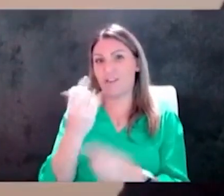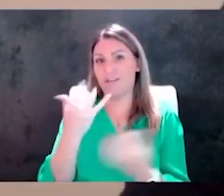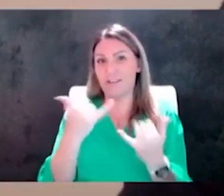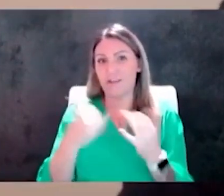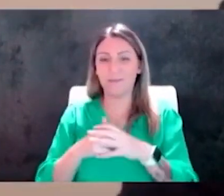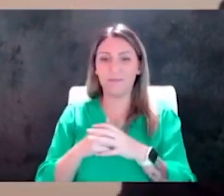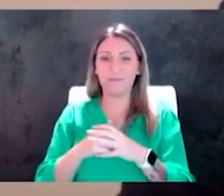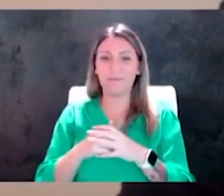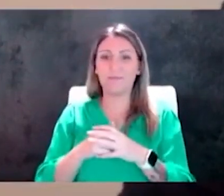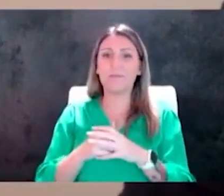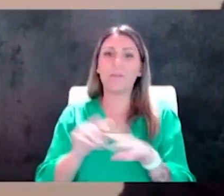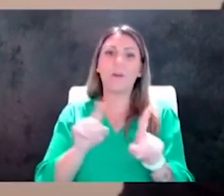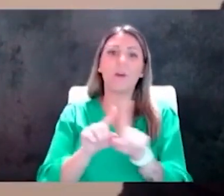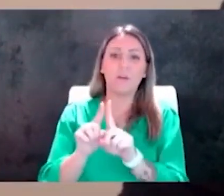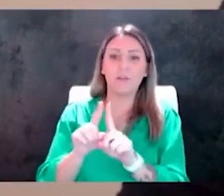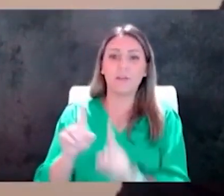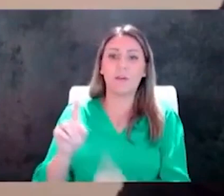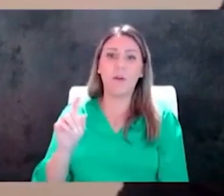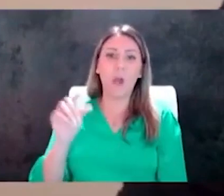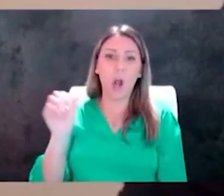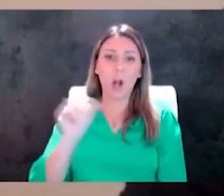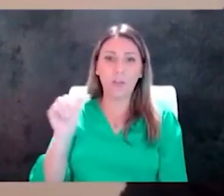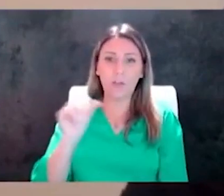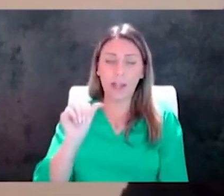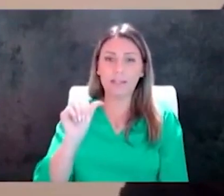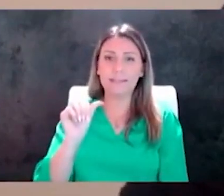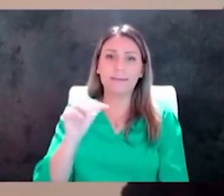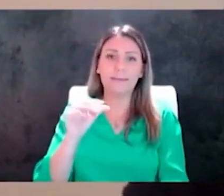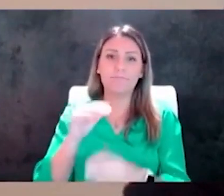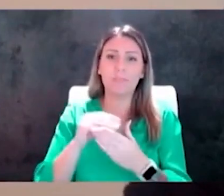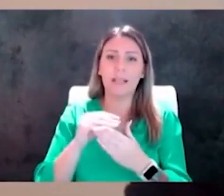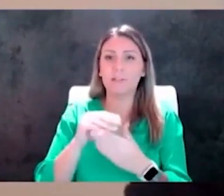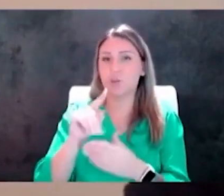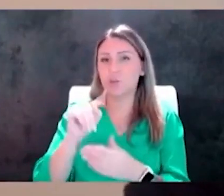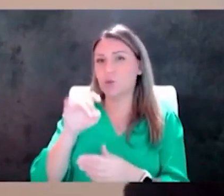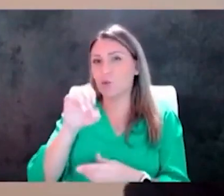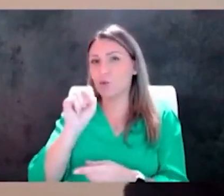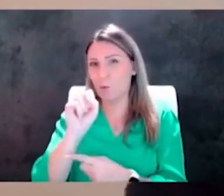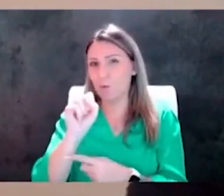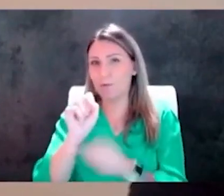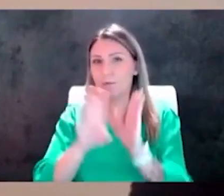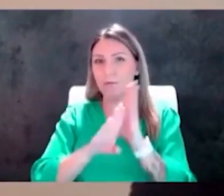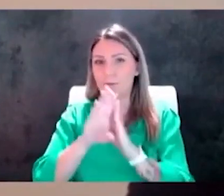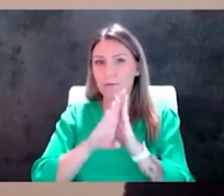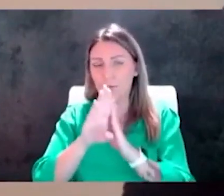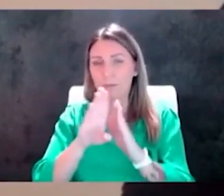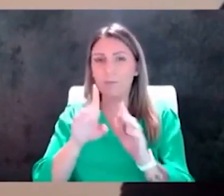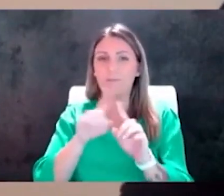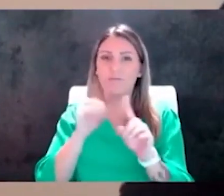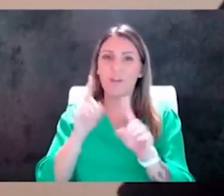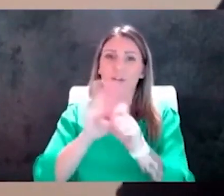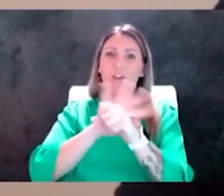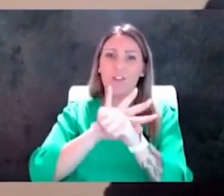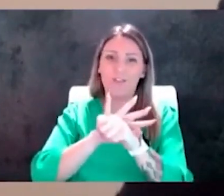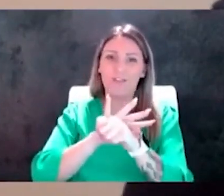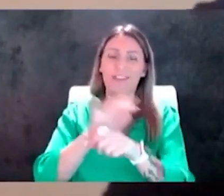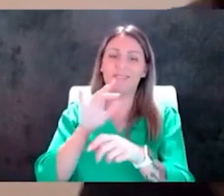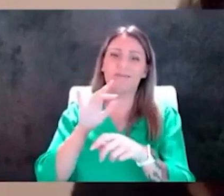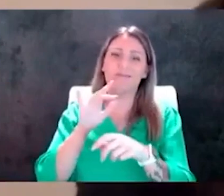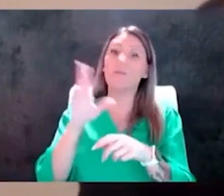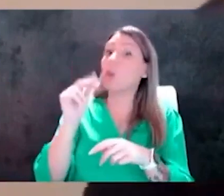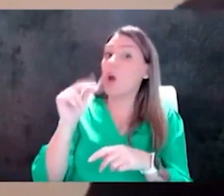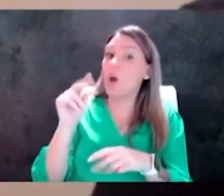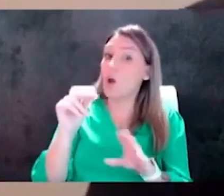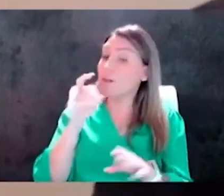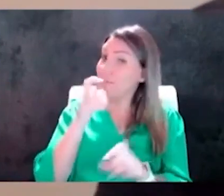also have arthritis in my big toes. Probably developed from a lot of my long distance running experience. No,